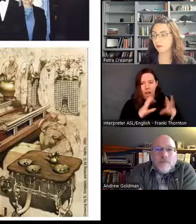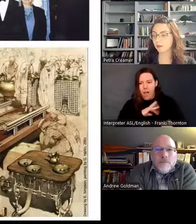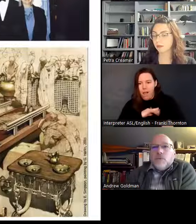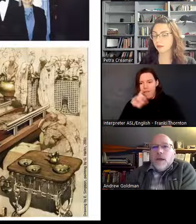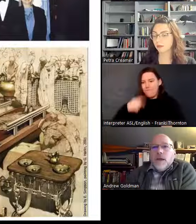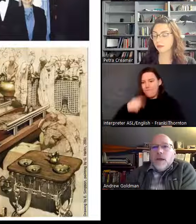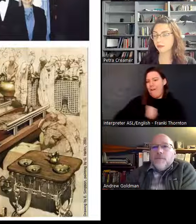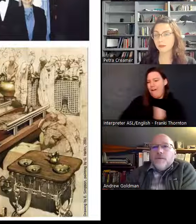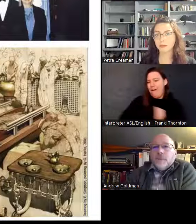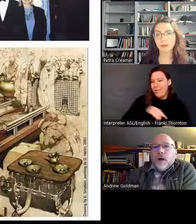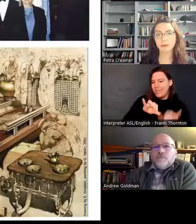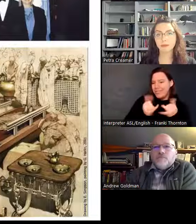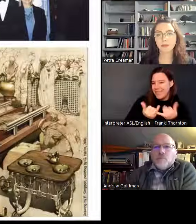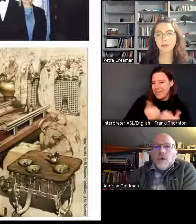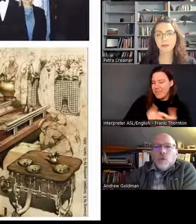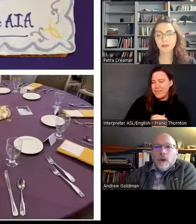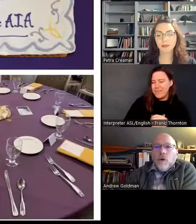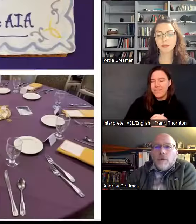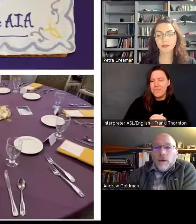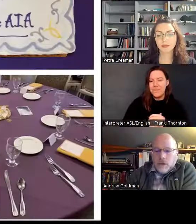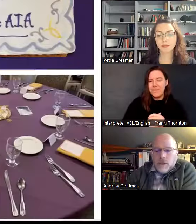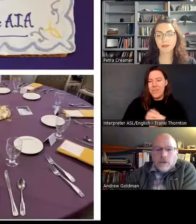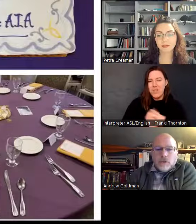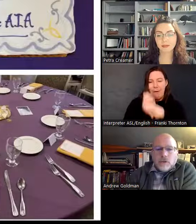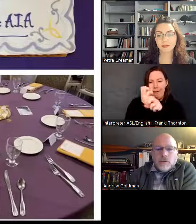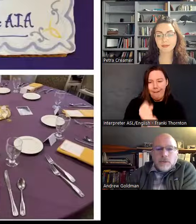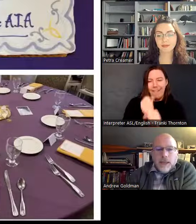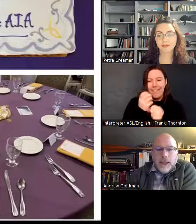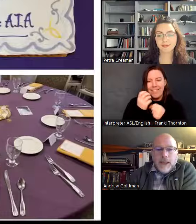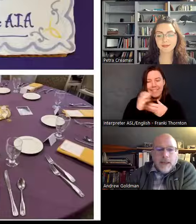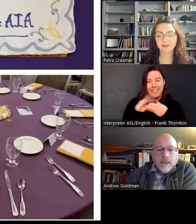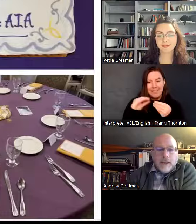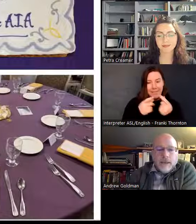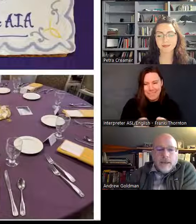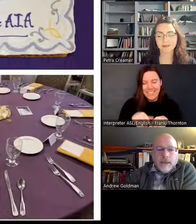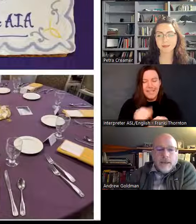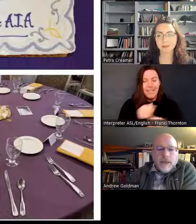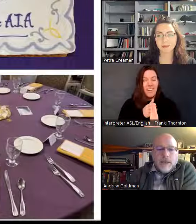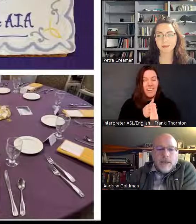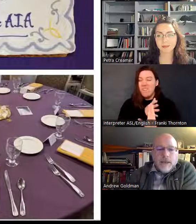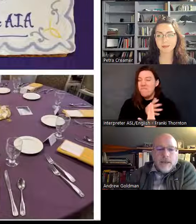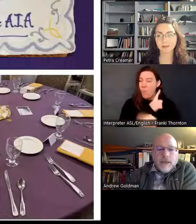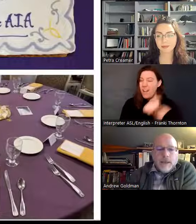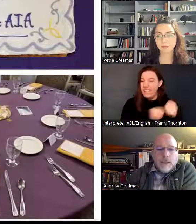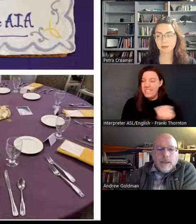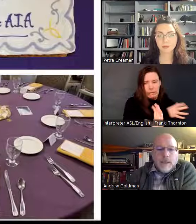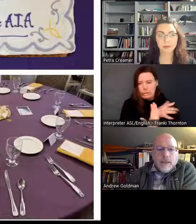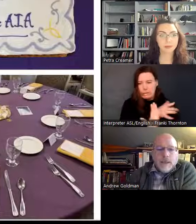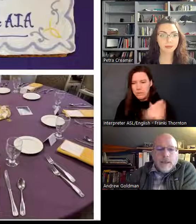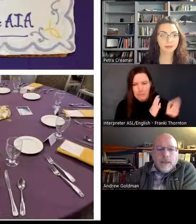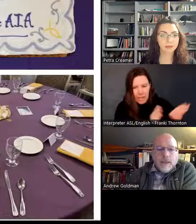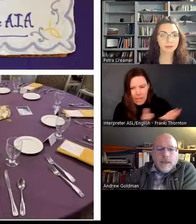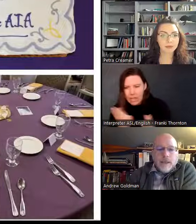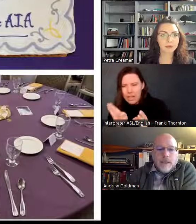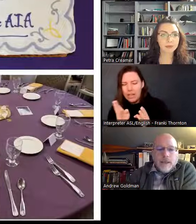brief, it took well over a year to plan and required the participation of the